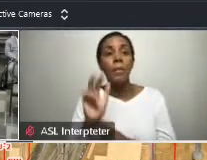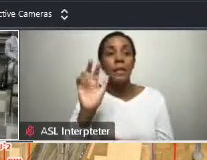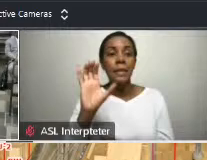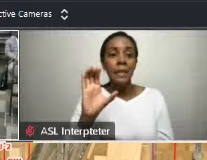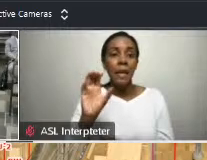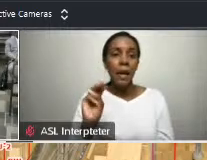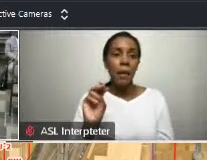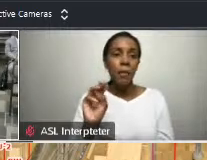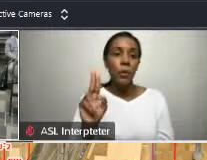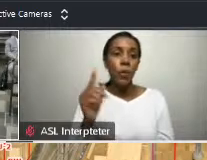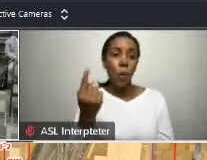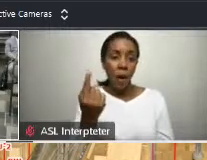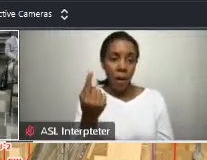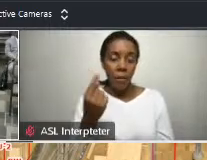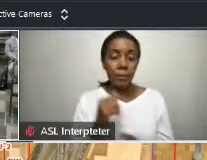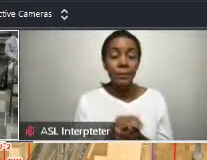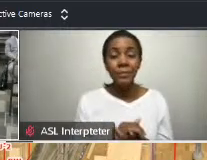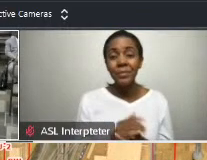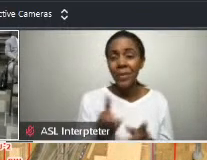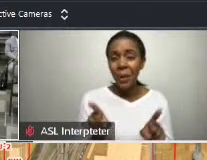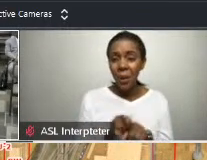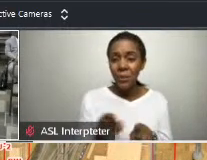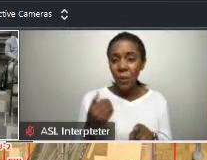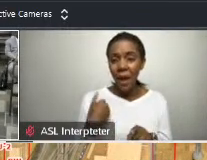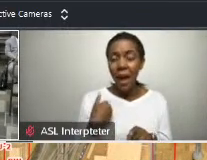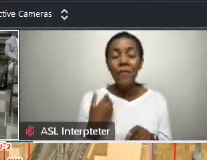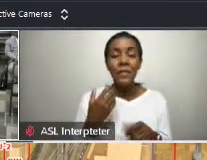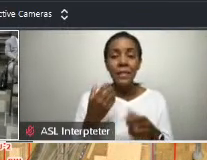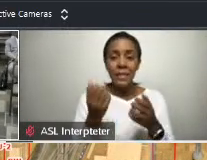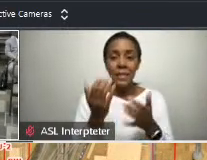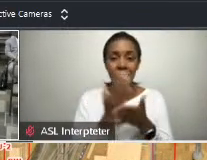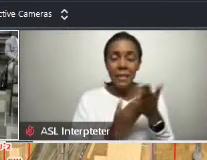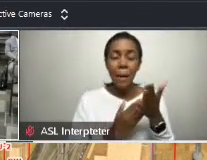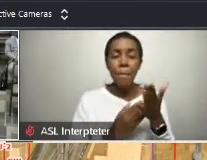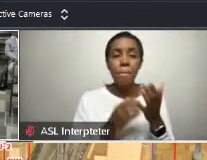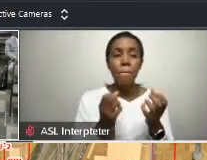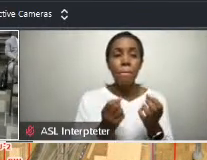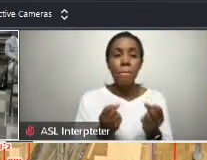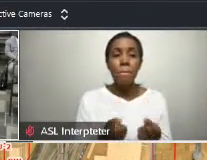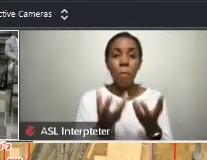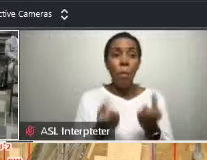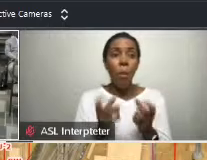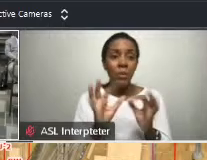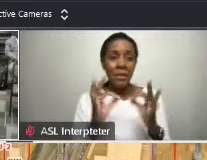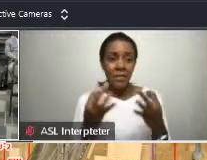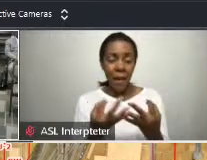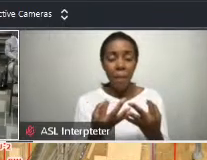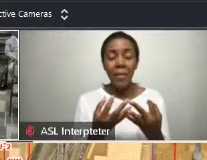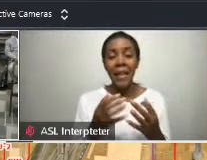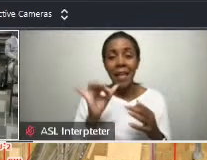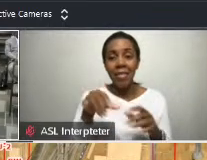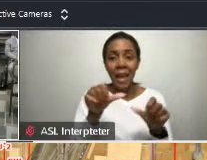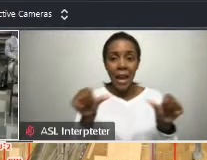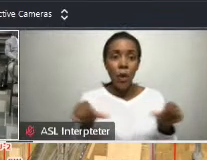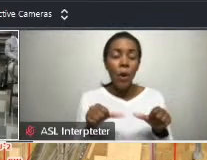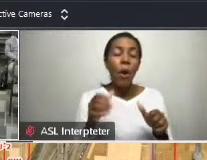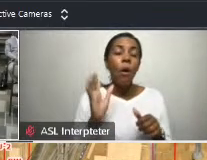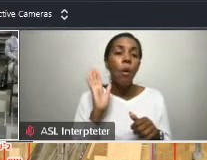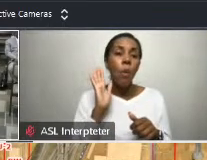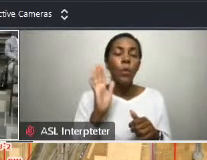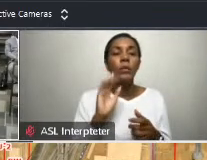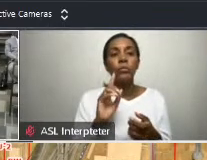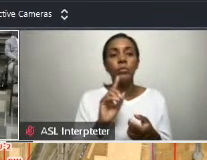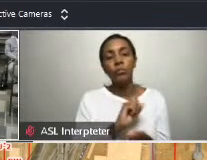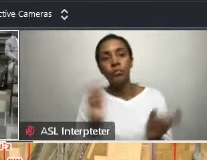some residential multifamily that exists now in this area that we would legitimize by rezoning it to